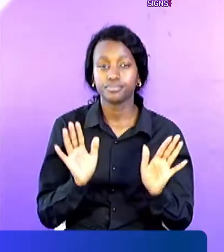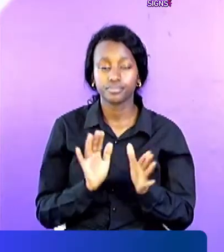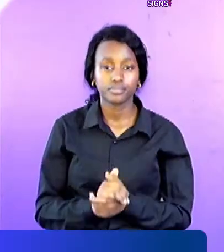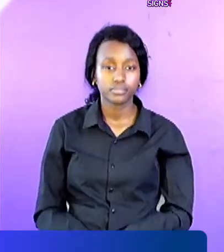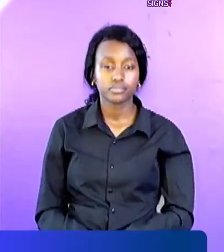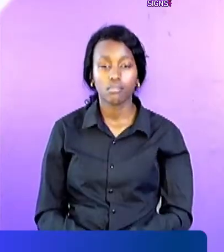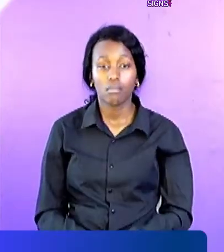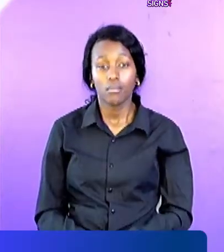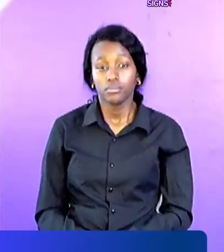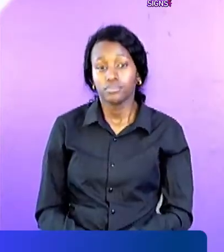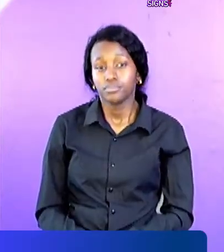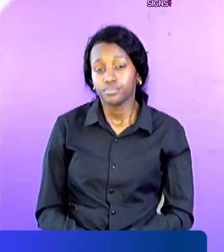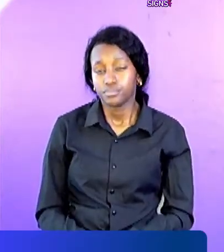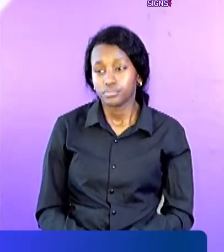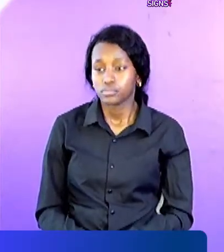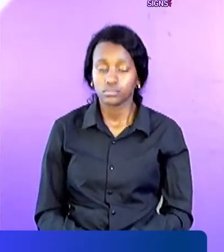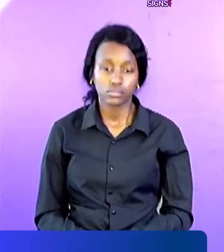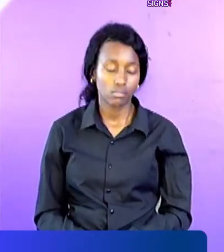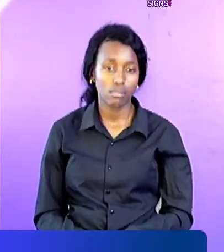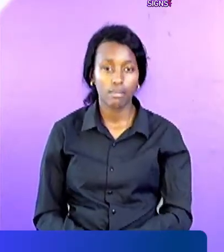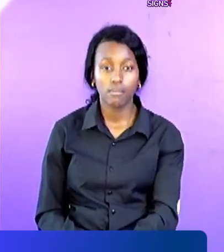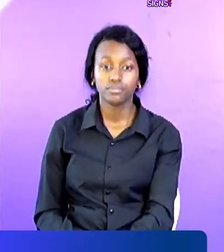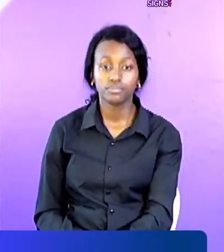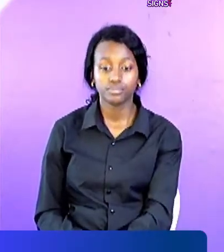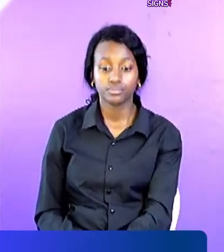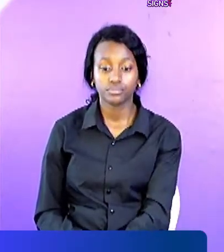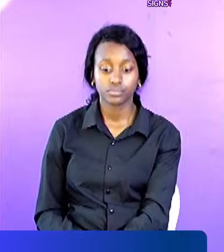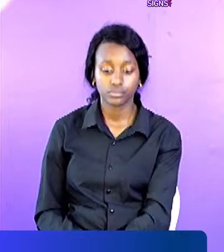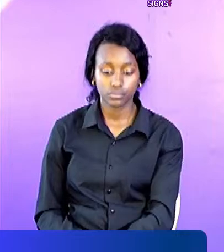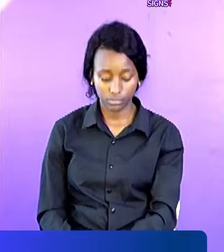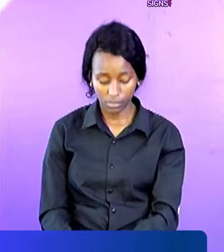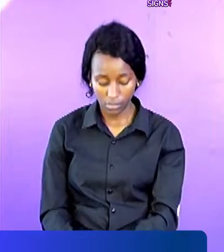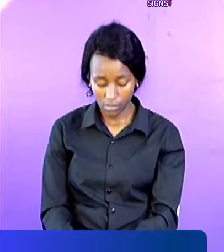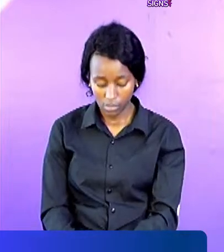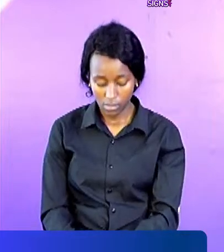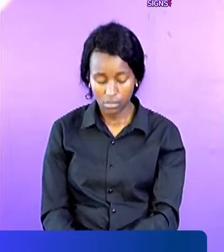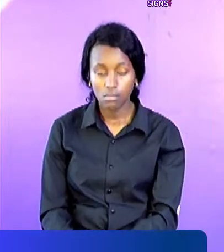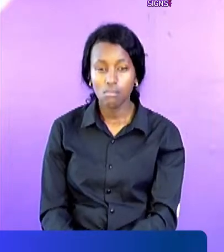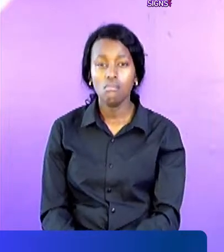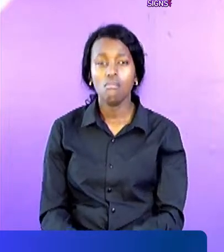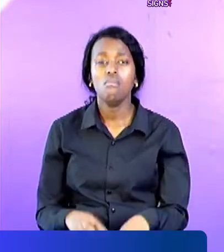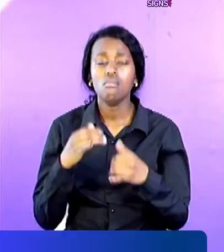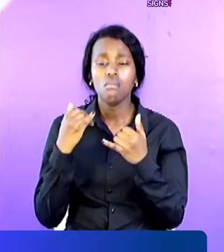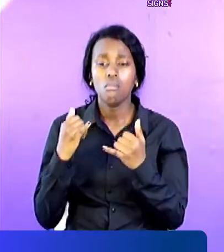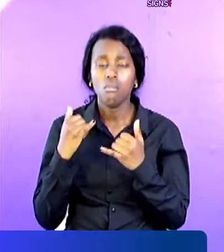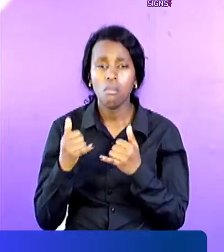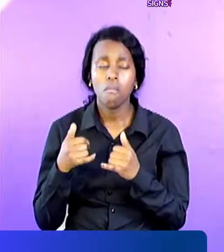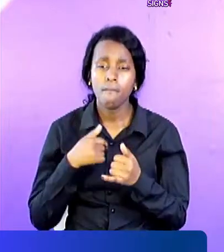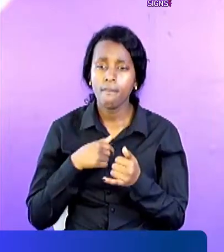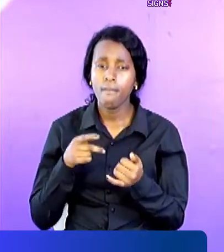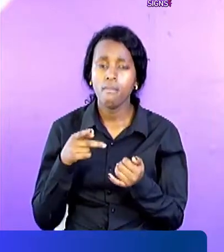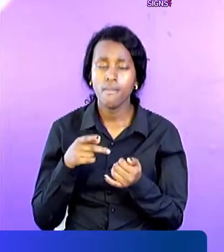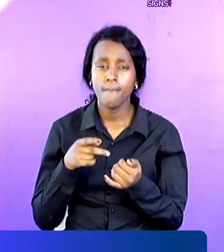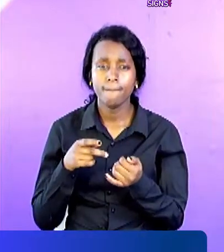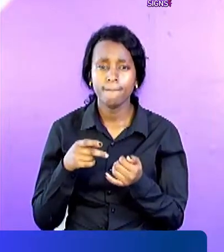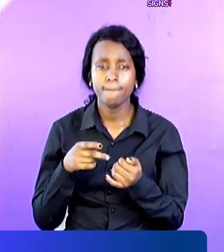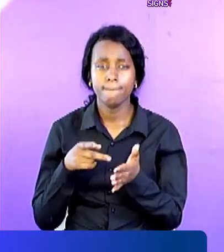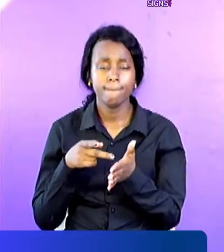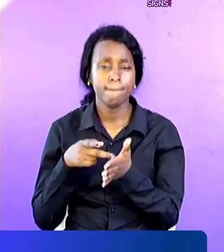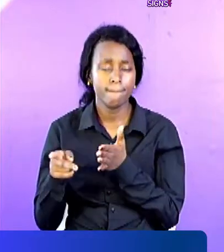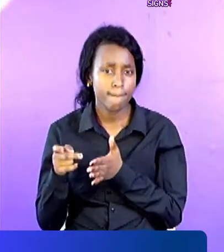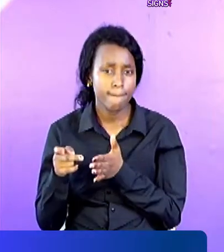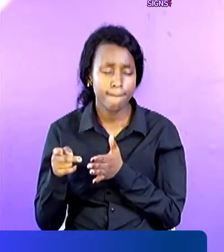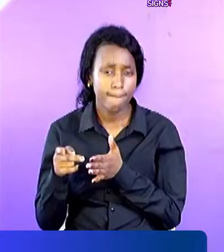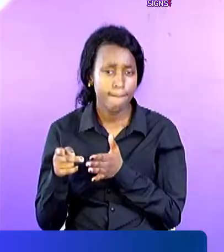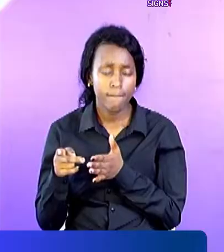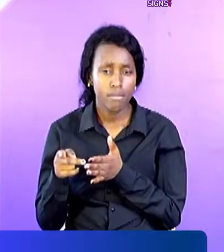kidogo. You've invested in the bond, and then you want to sell, but interest rates have gone down to 8%. Okay?